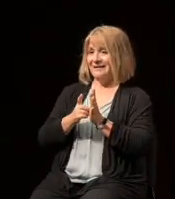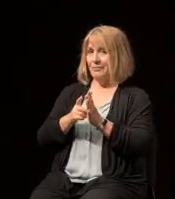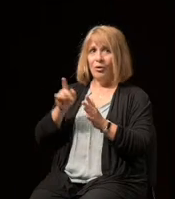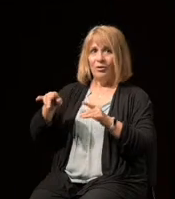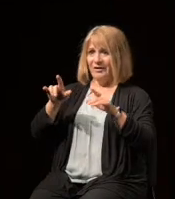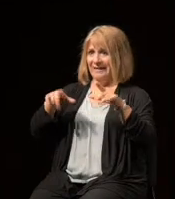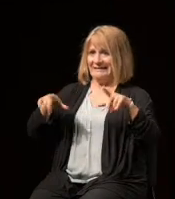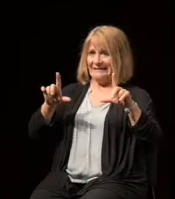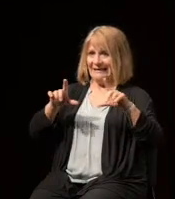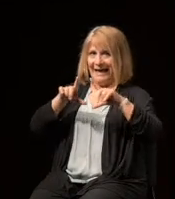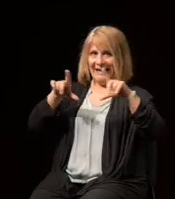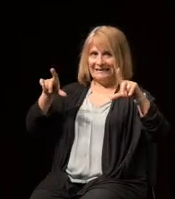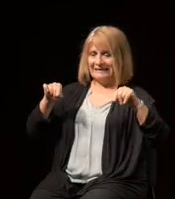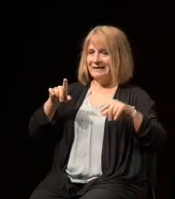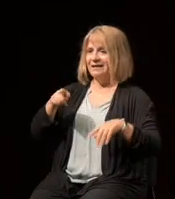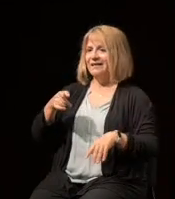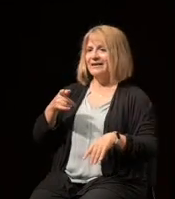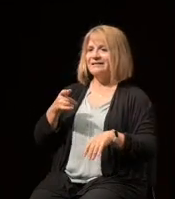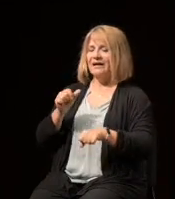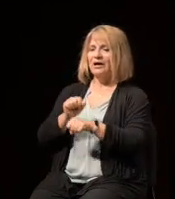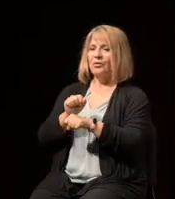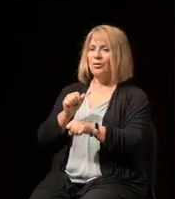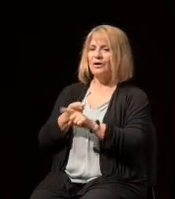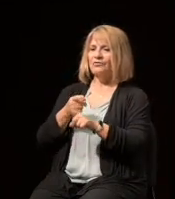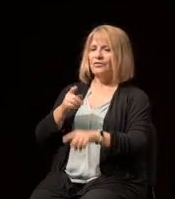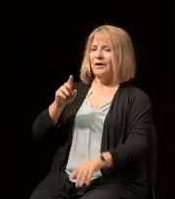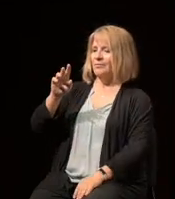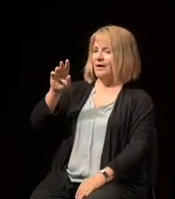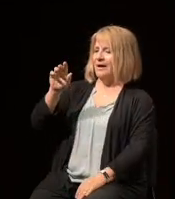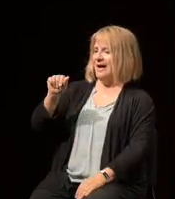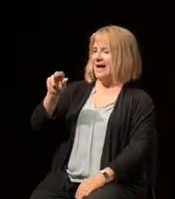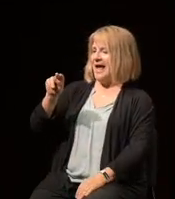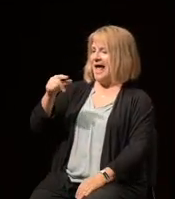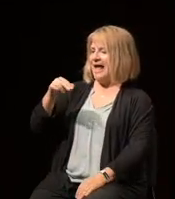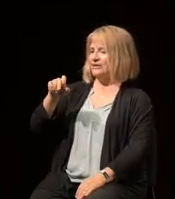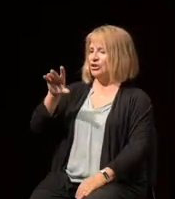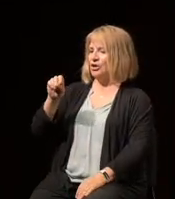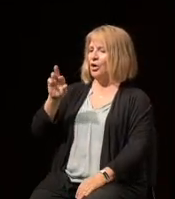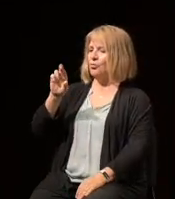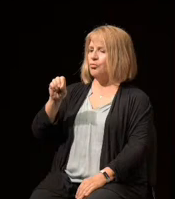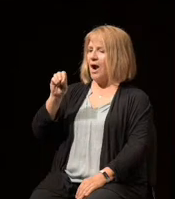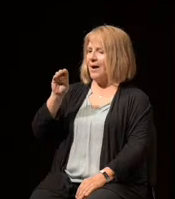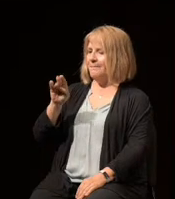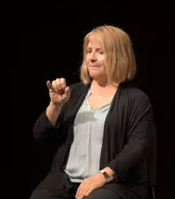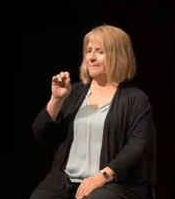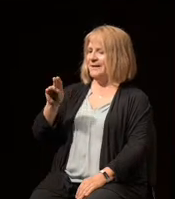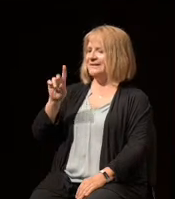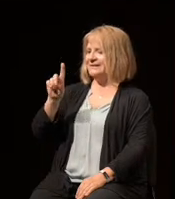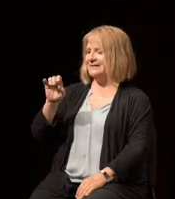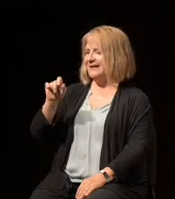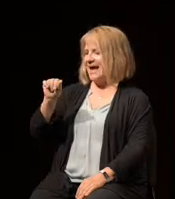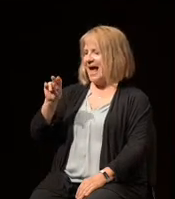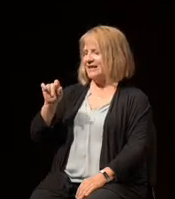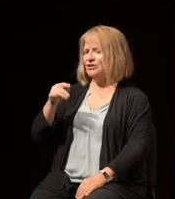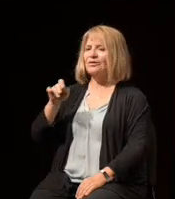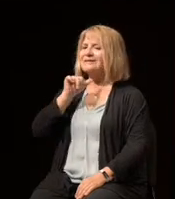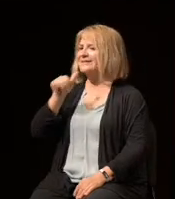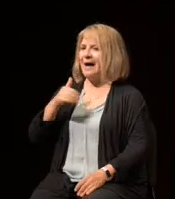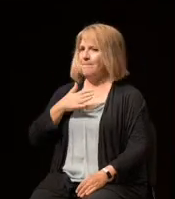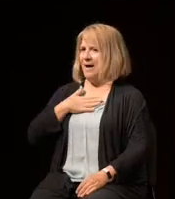slide is the work of Robin DiAngelo. This is not my original thought, though I thought it was pretty